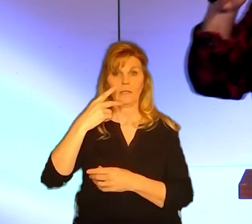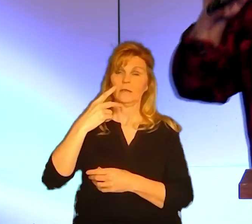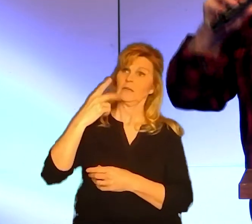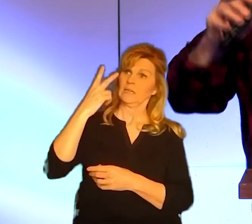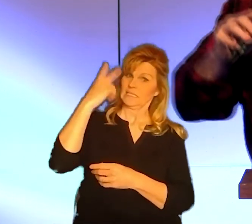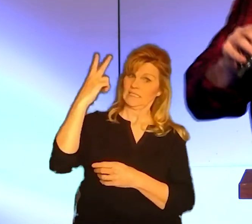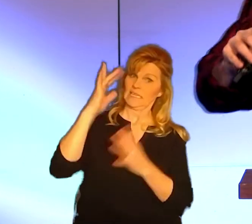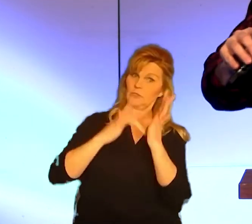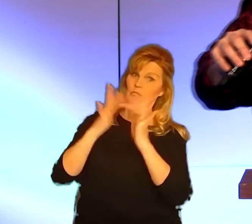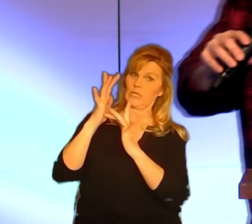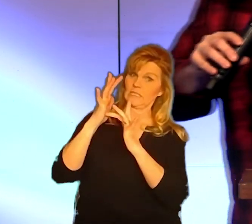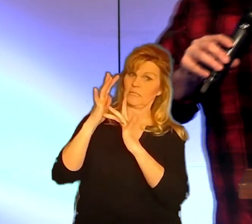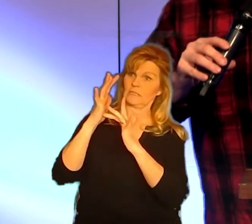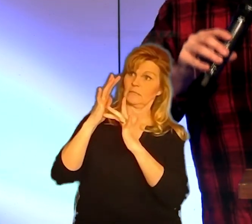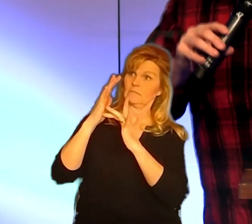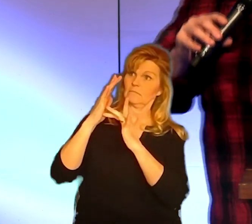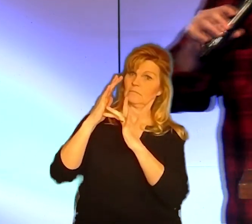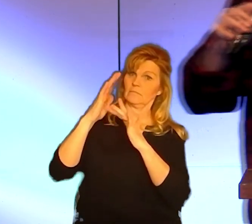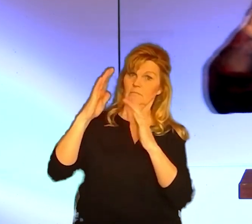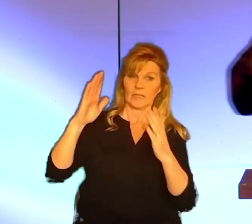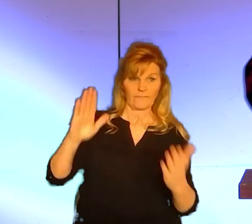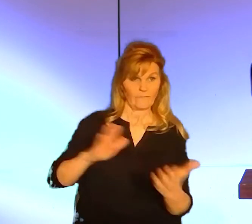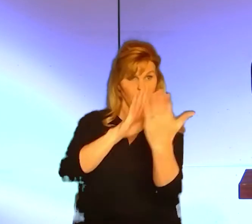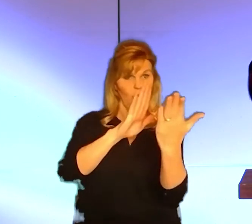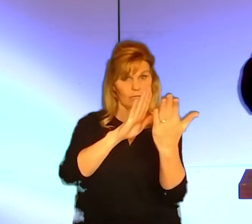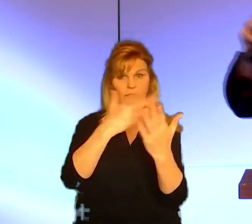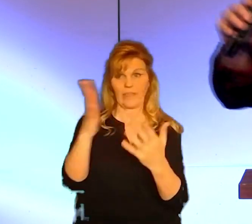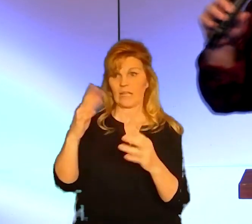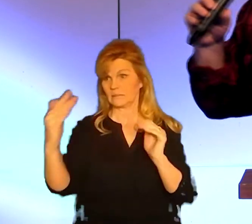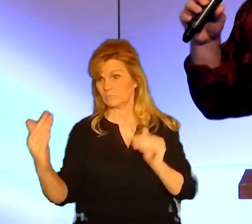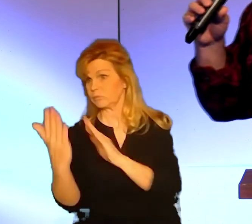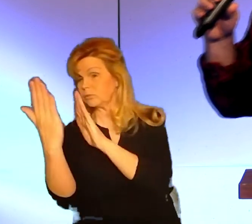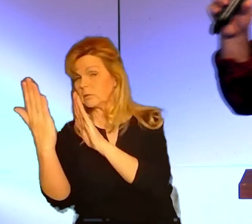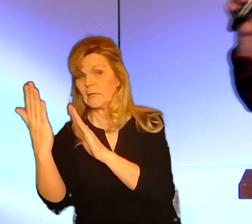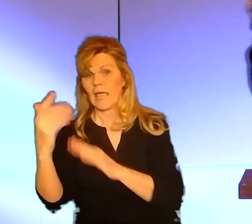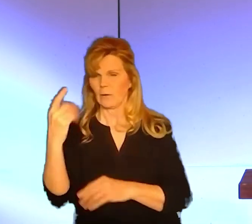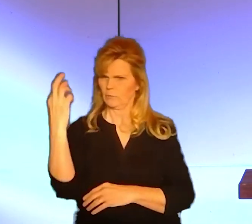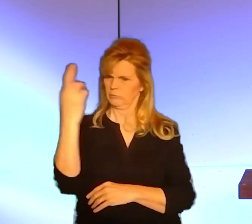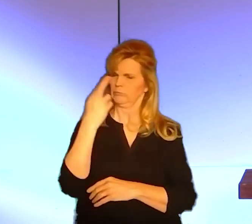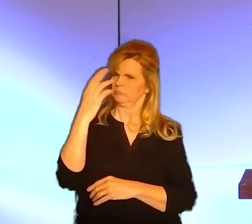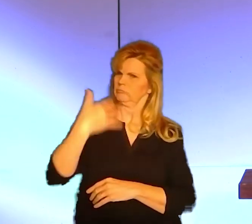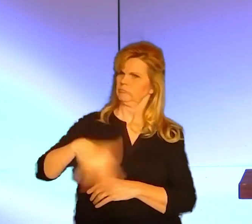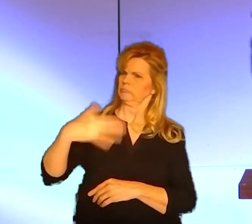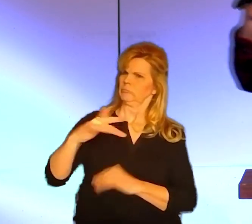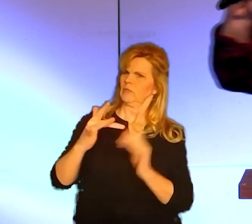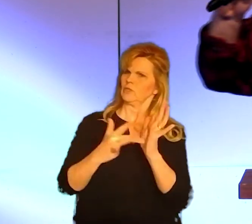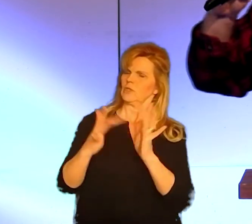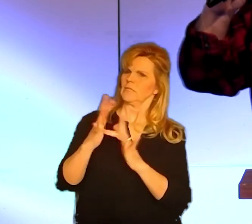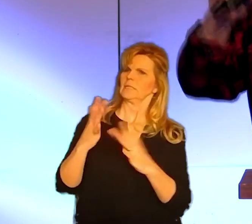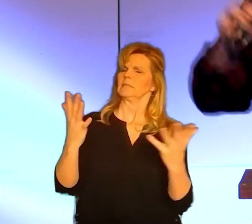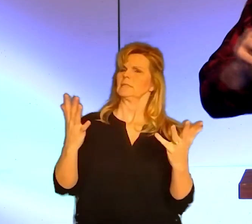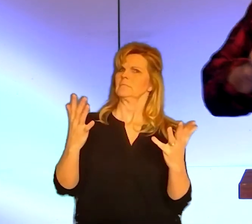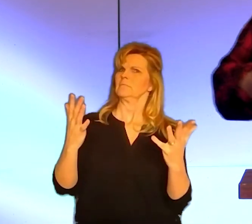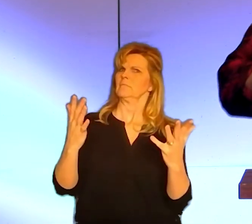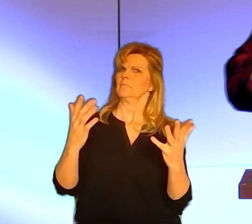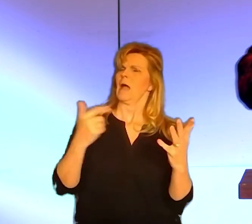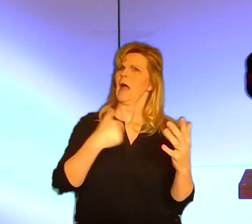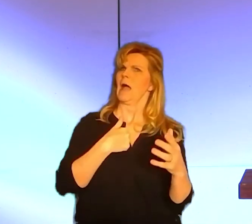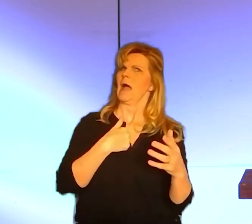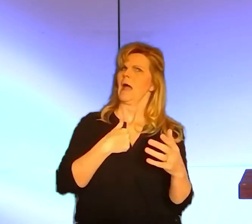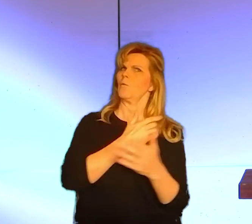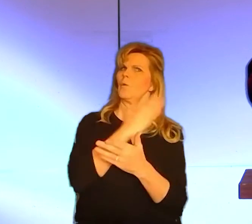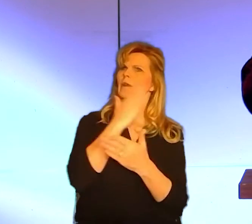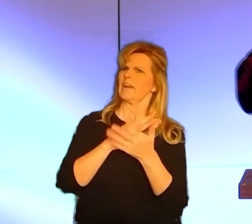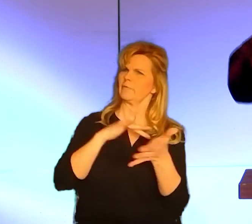confront situations, and we see Jesus confront things, and we get a realization of Jesus that we wouldn't have had we not been put in